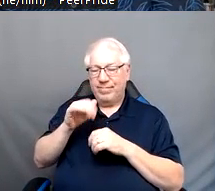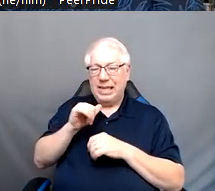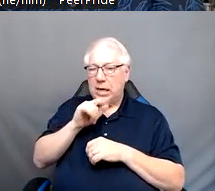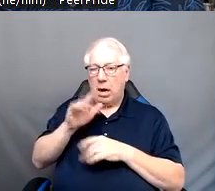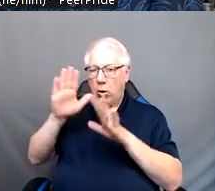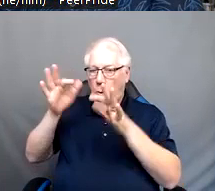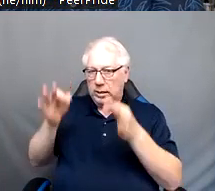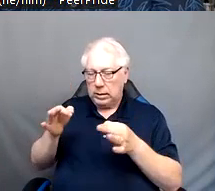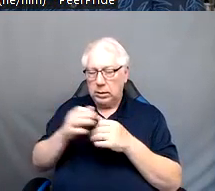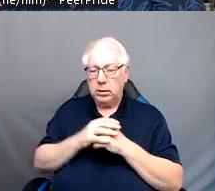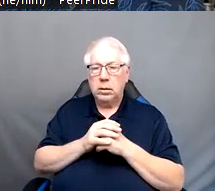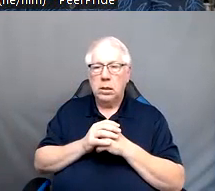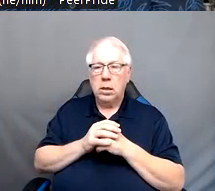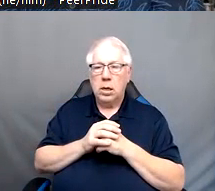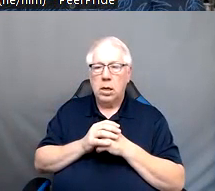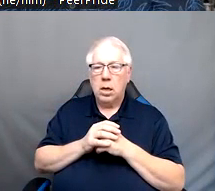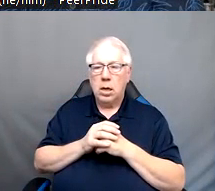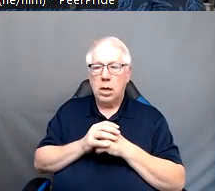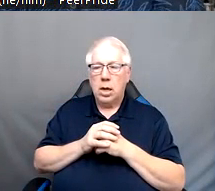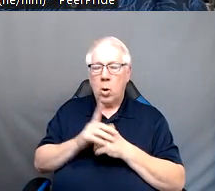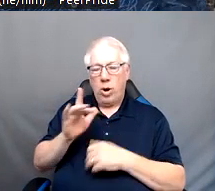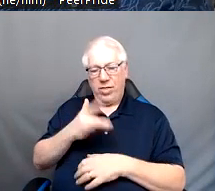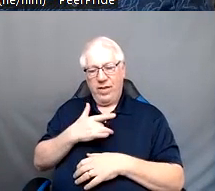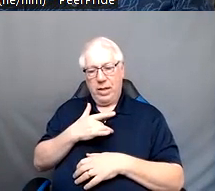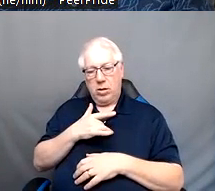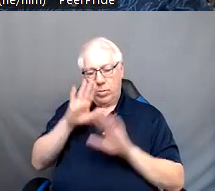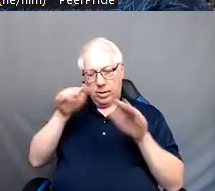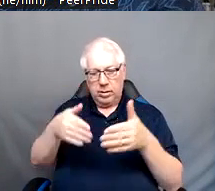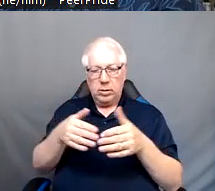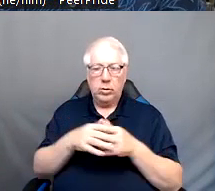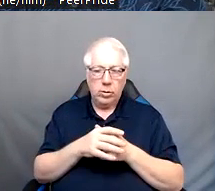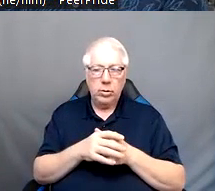them, where those feelings aren't being centered.